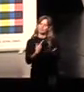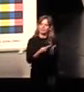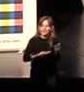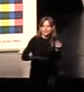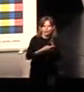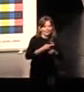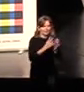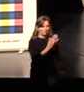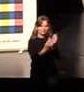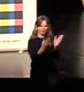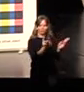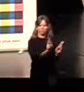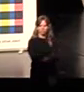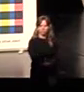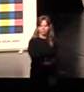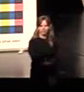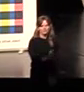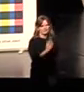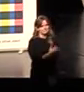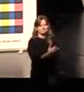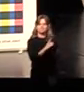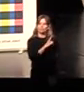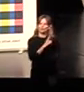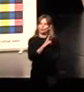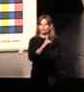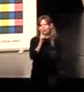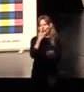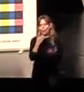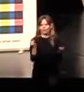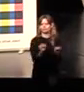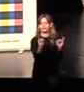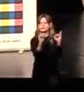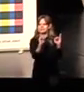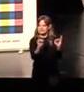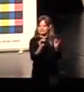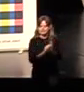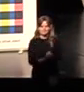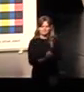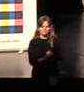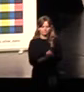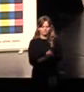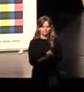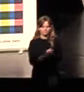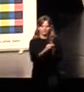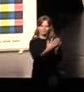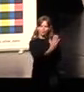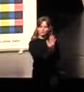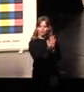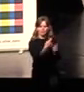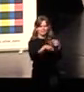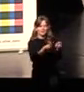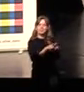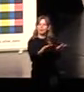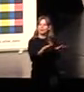was fading en mag settings because of the oral crysis deze model became more